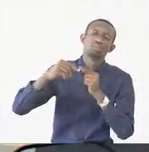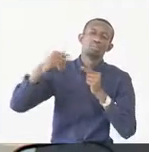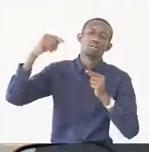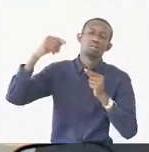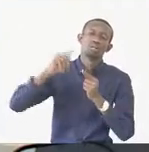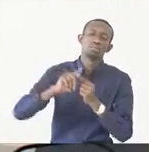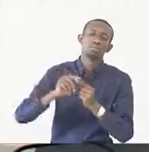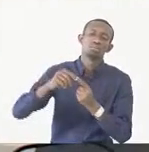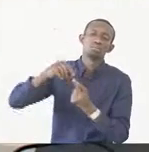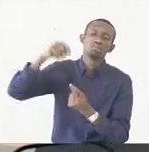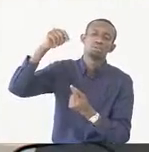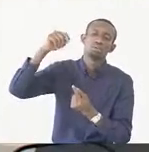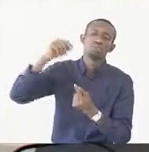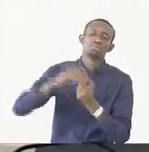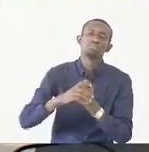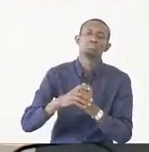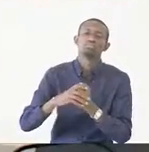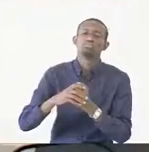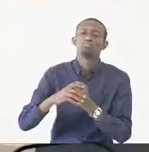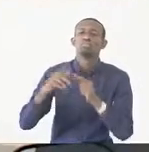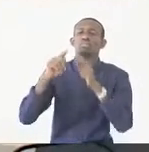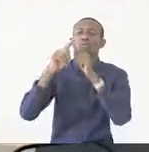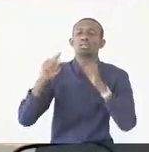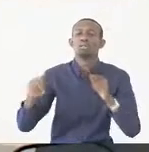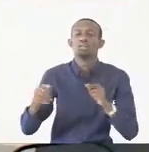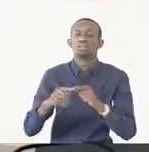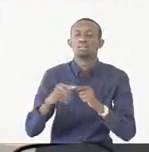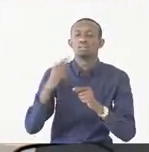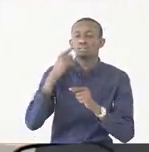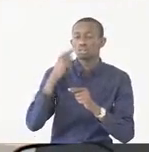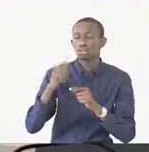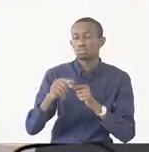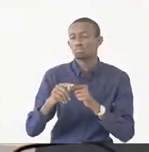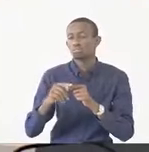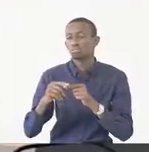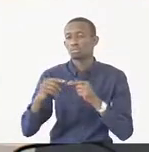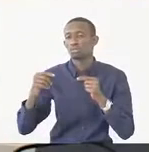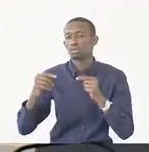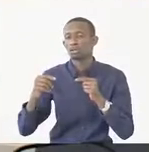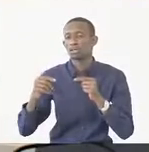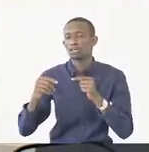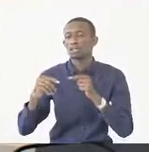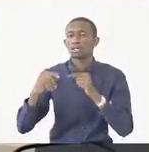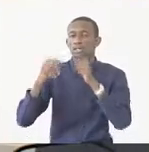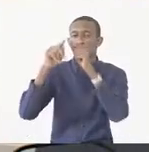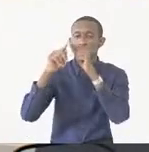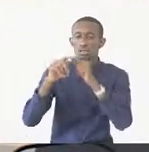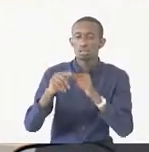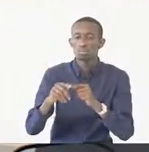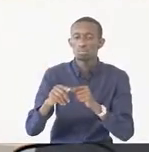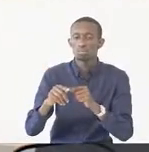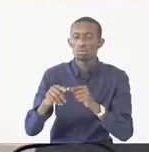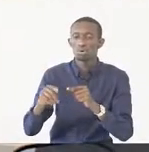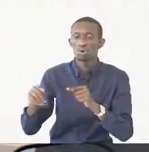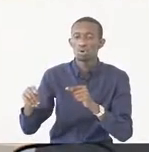opposite side here to this angle, and then we use this opposite side, or you can even say this is theta 1 here. So, but it